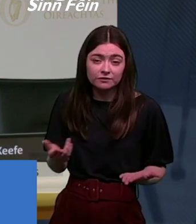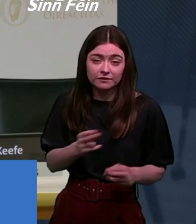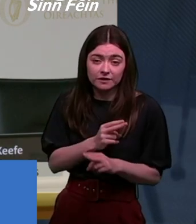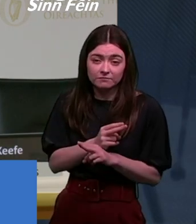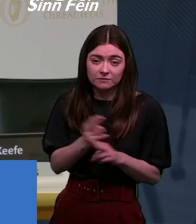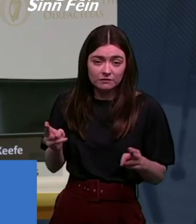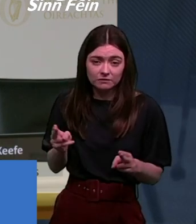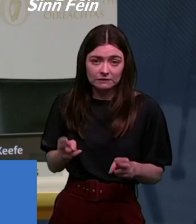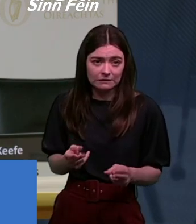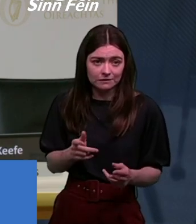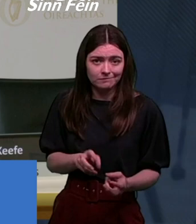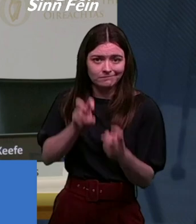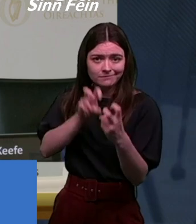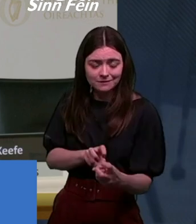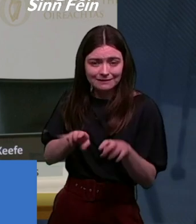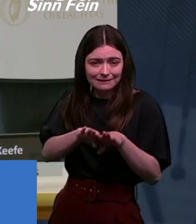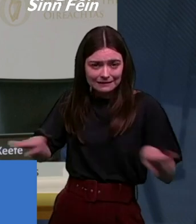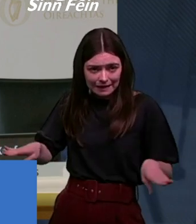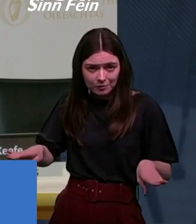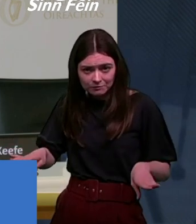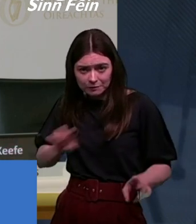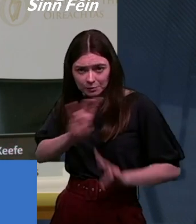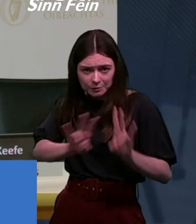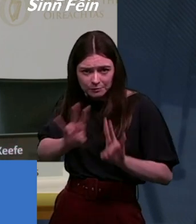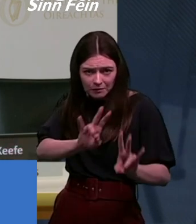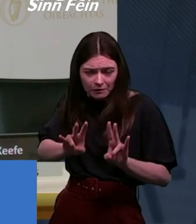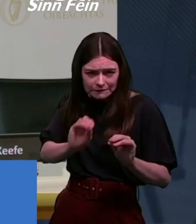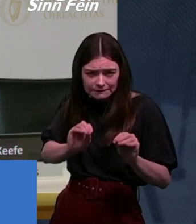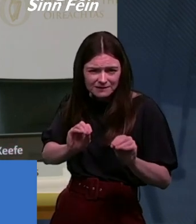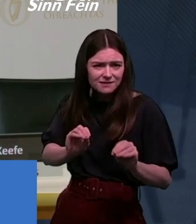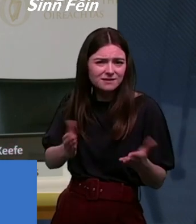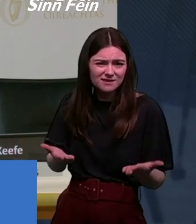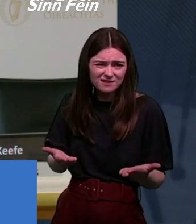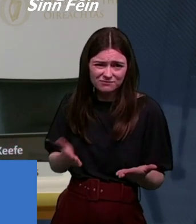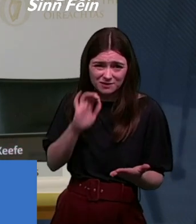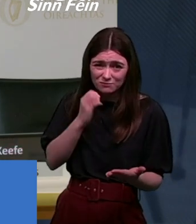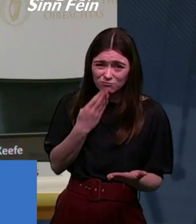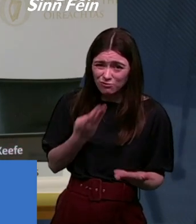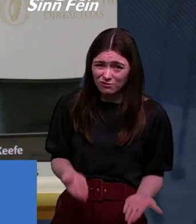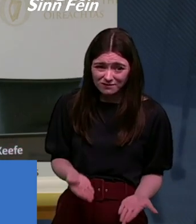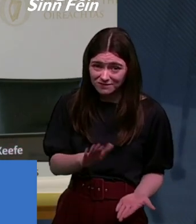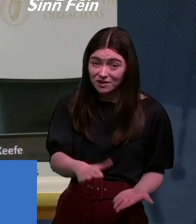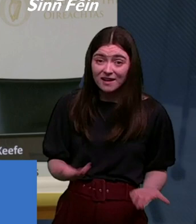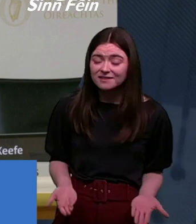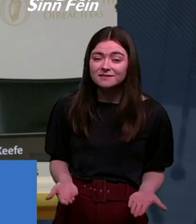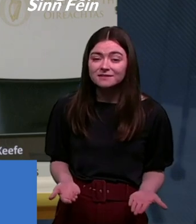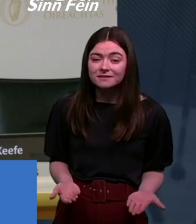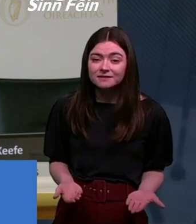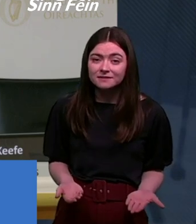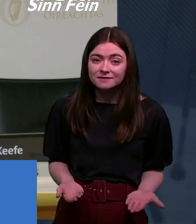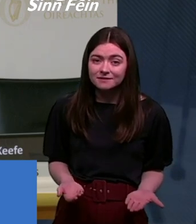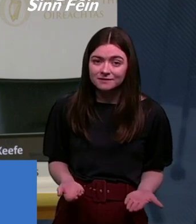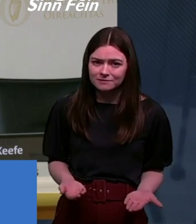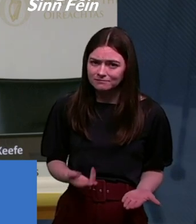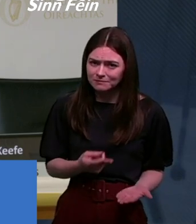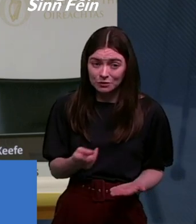discrete trial teaching, which I think is heavily criticised, and rightly so, because it's boring. But I'm not going to sit there